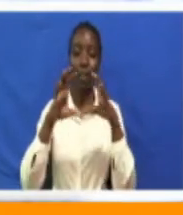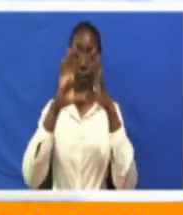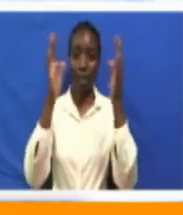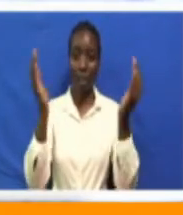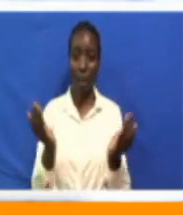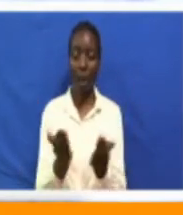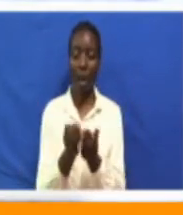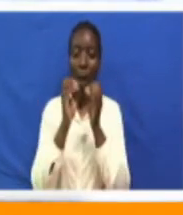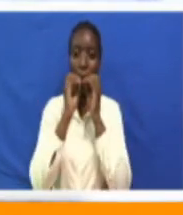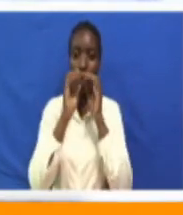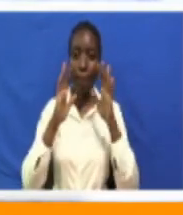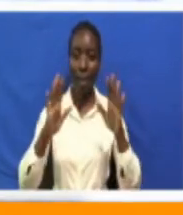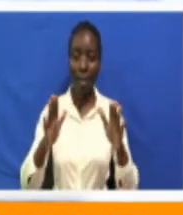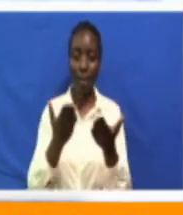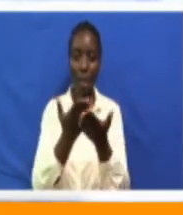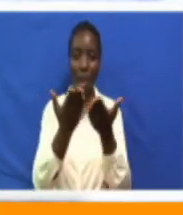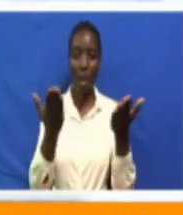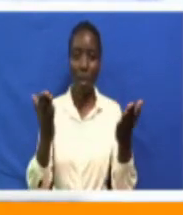foreign